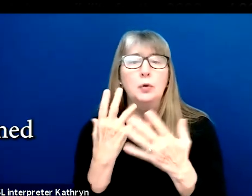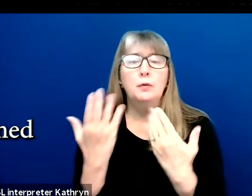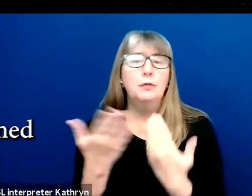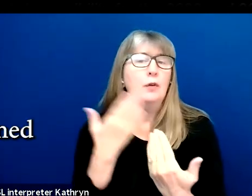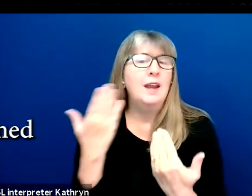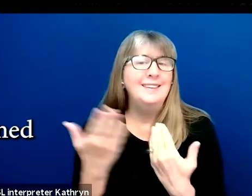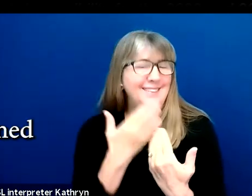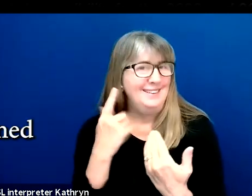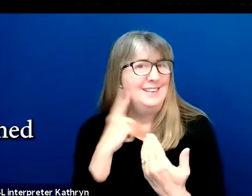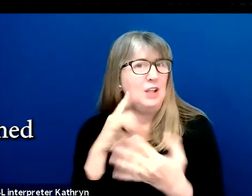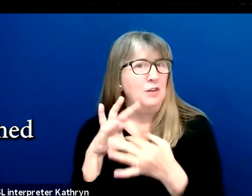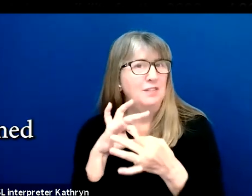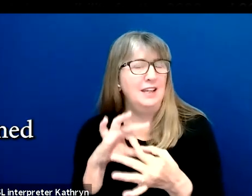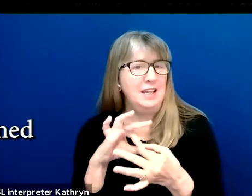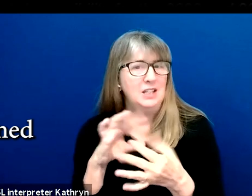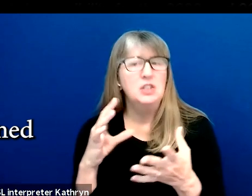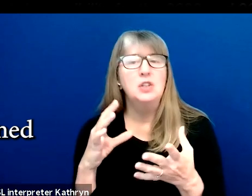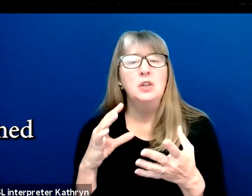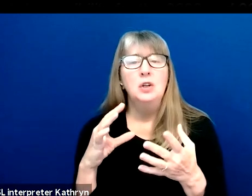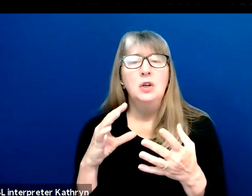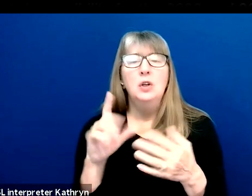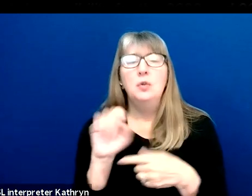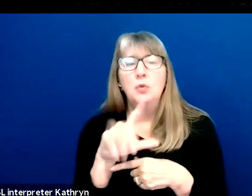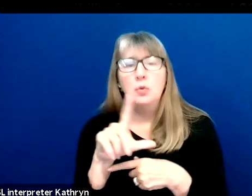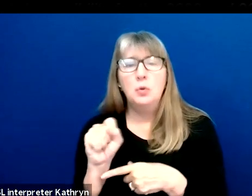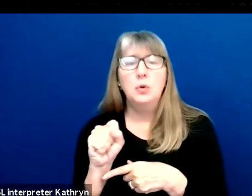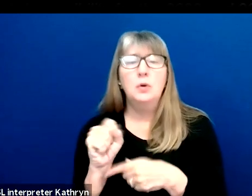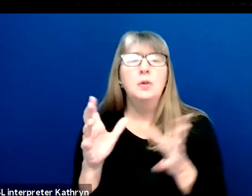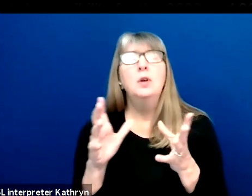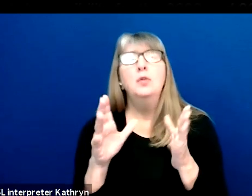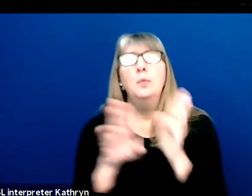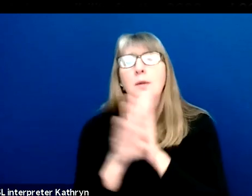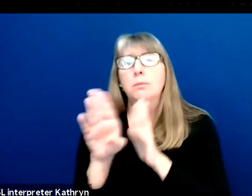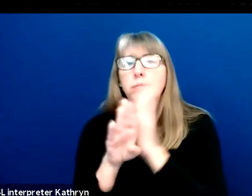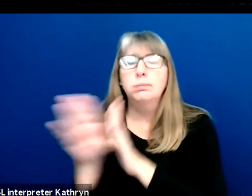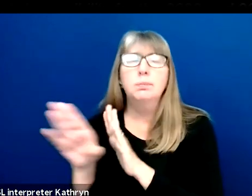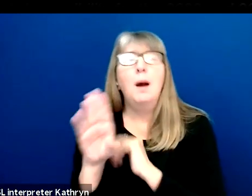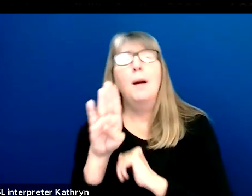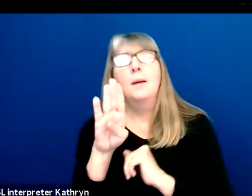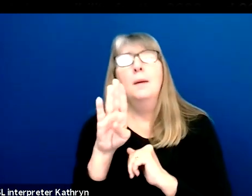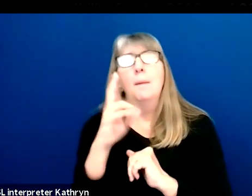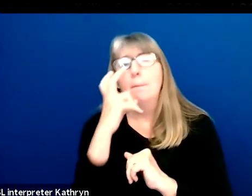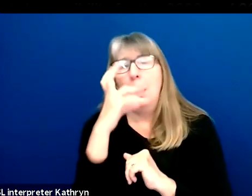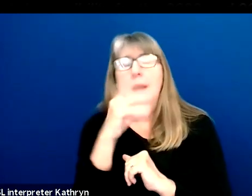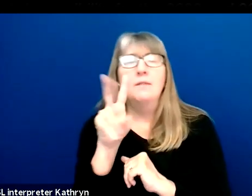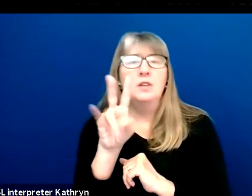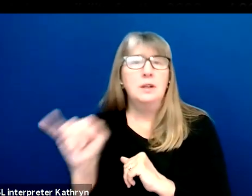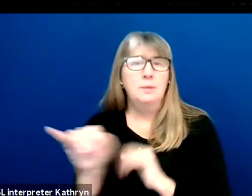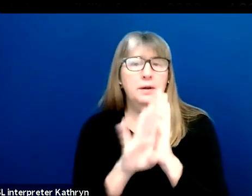most importantly need to be designed by and in collaboration with blind and visually impaired developers and